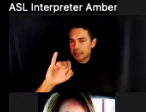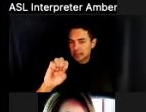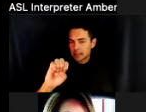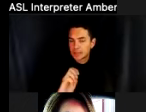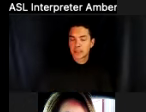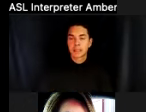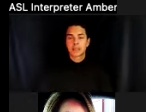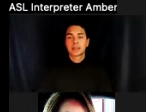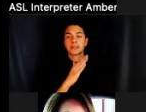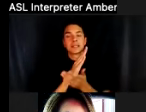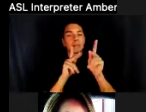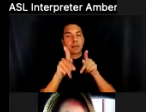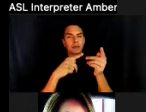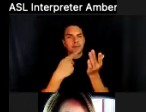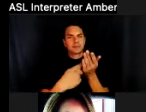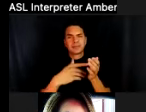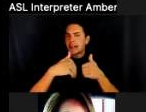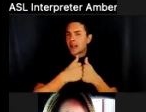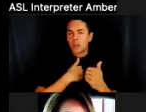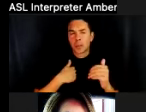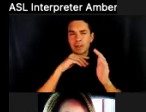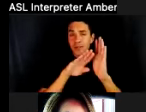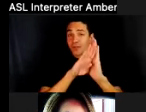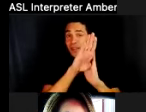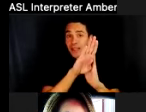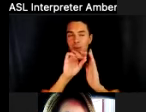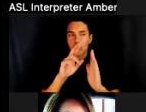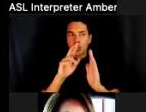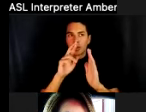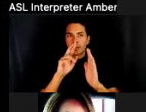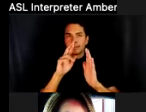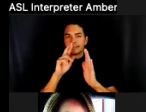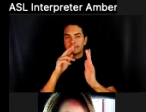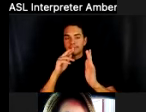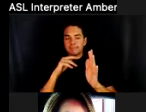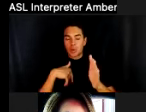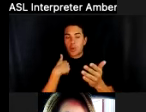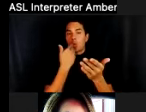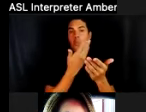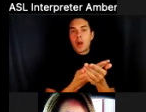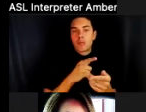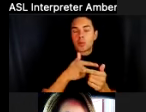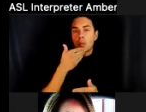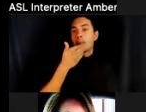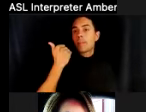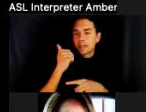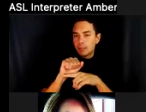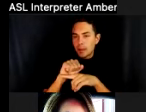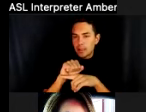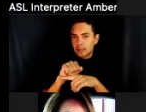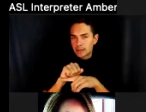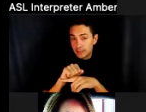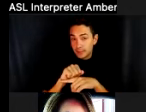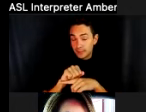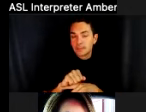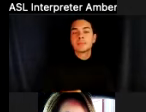about how do we develop or obtain access to what might be considered best practices. And I really